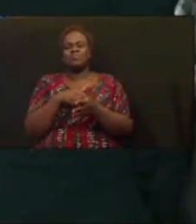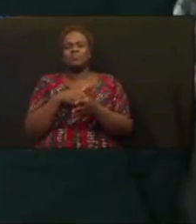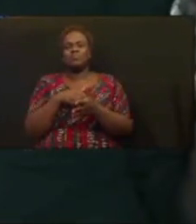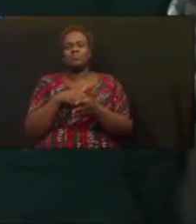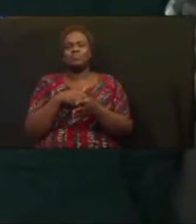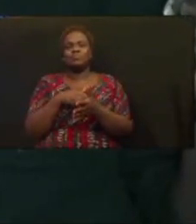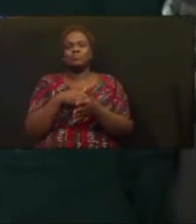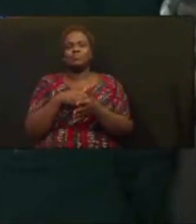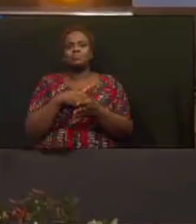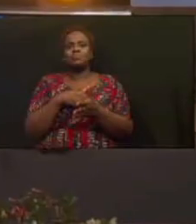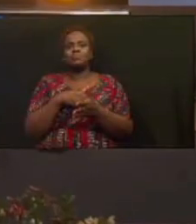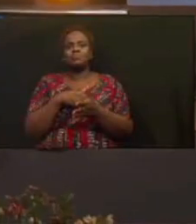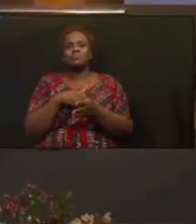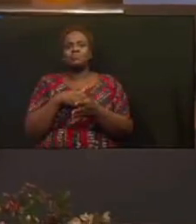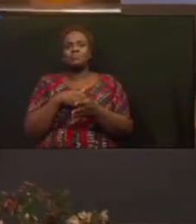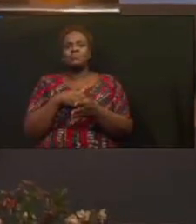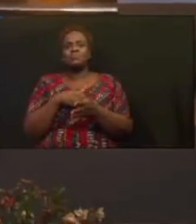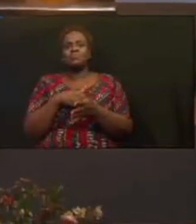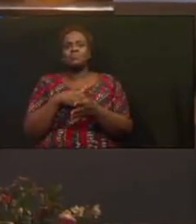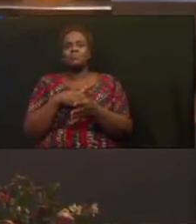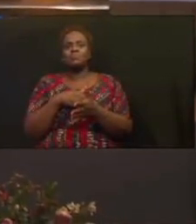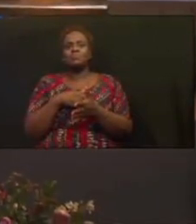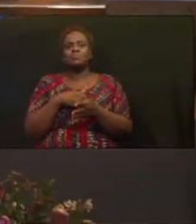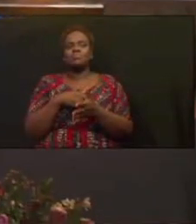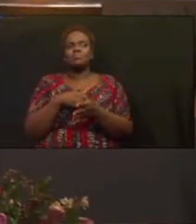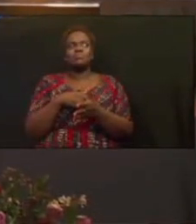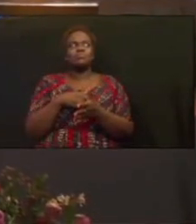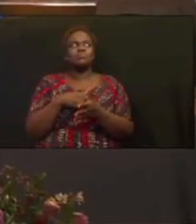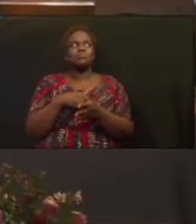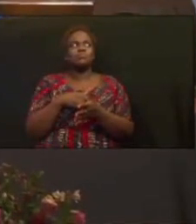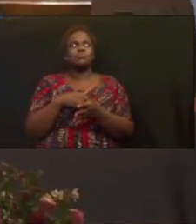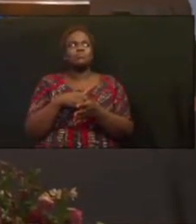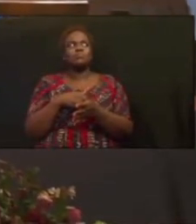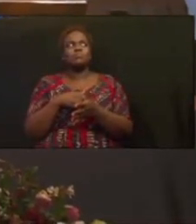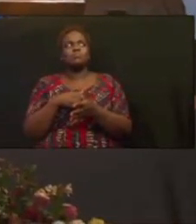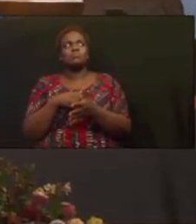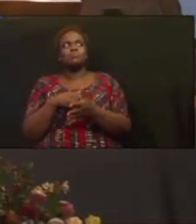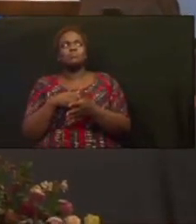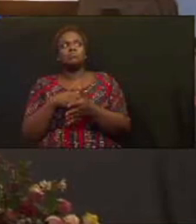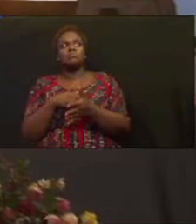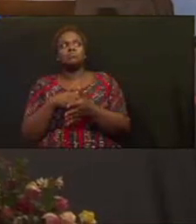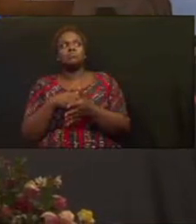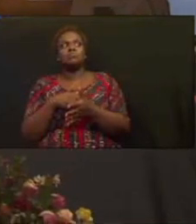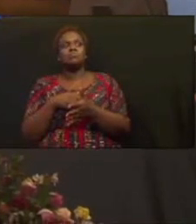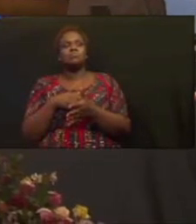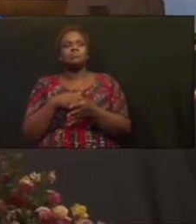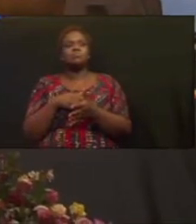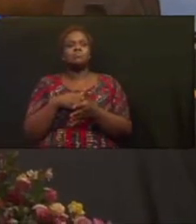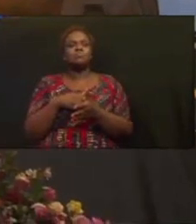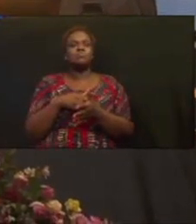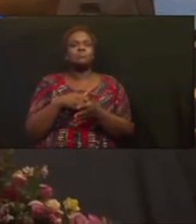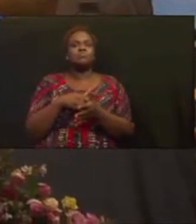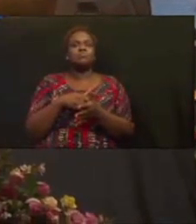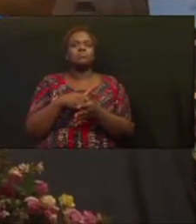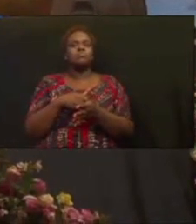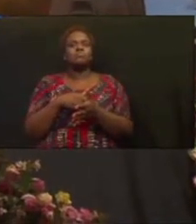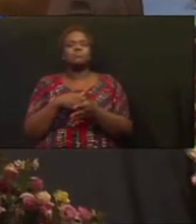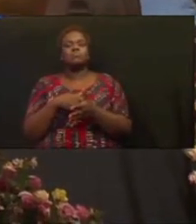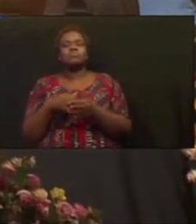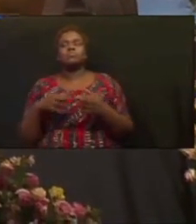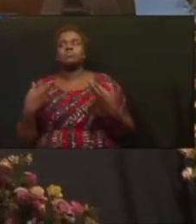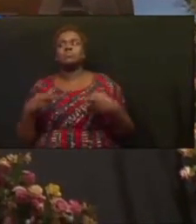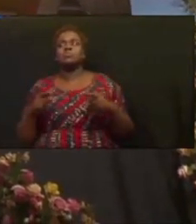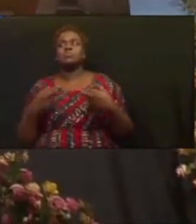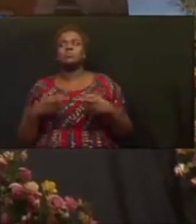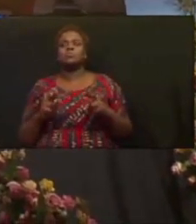I rest my case tonight. He that has an ear, let him hear what the Spirit saith to the churches. Are you ready to